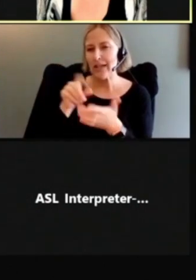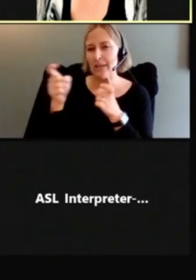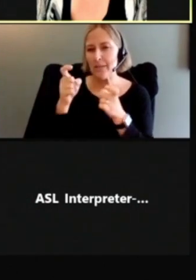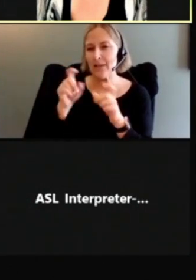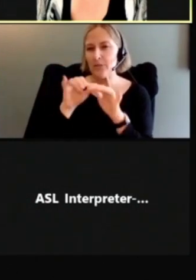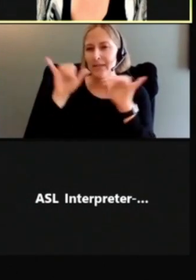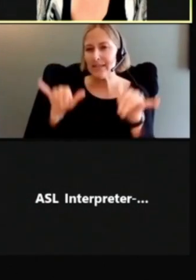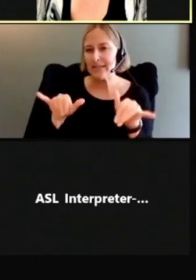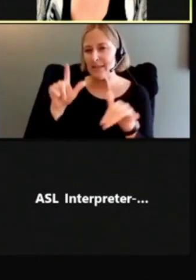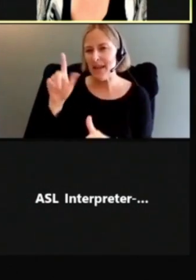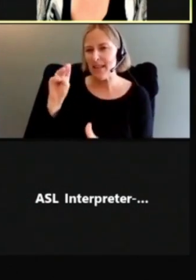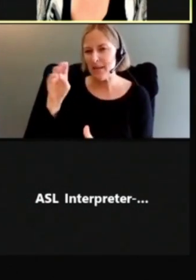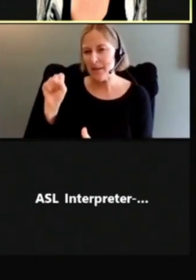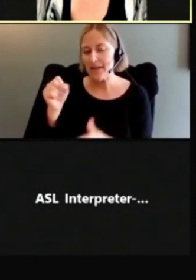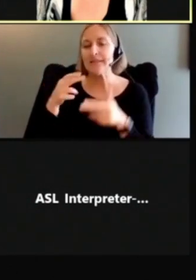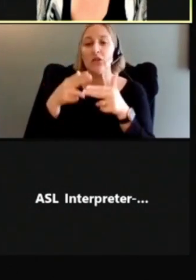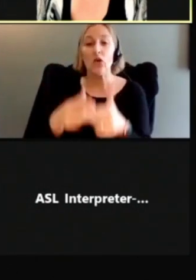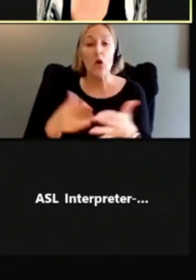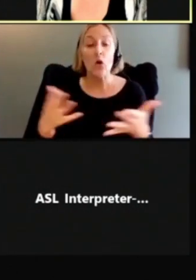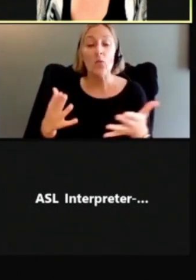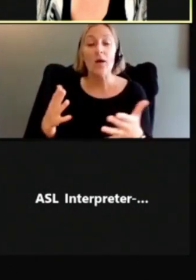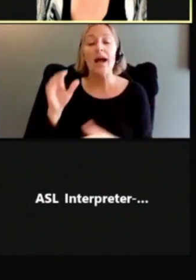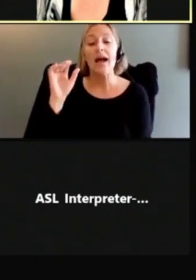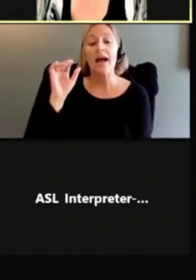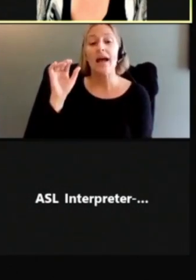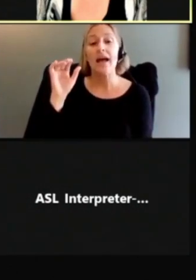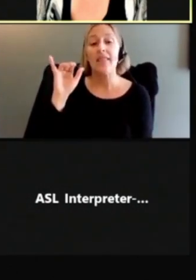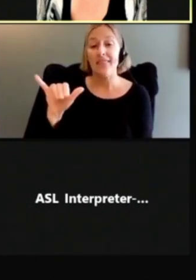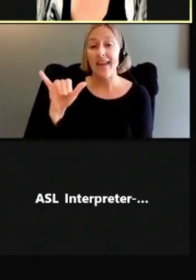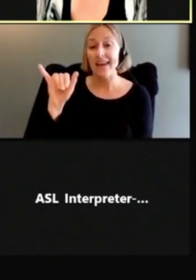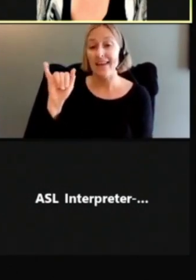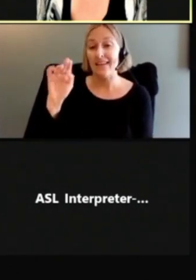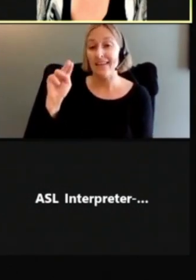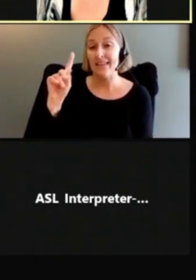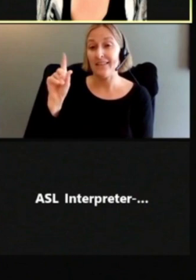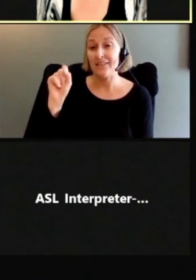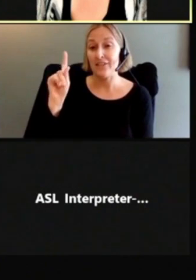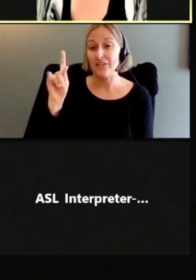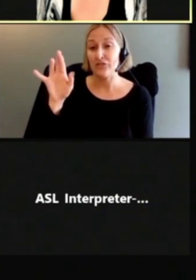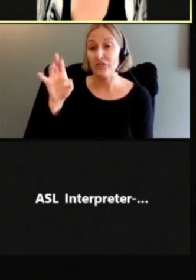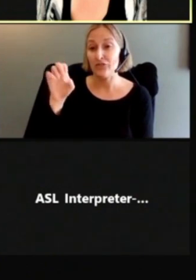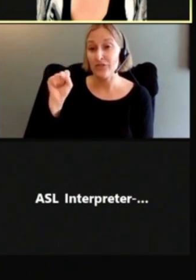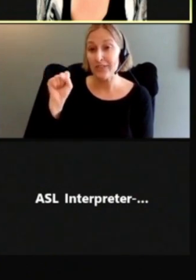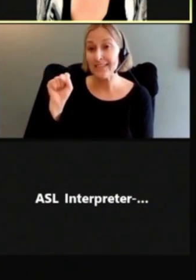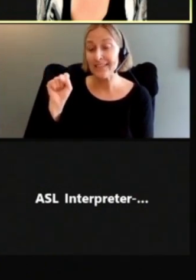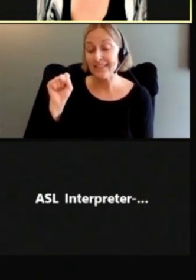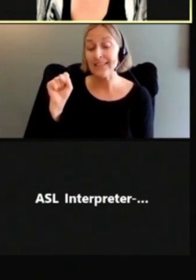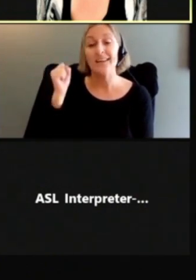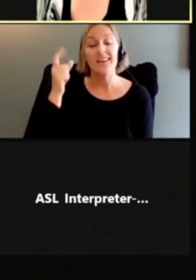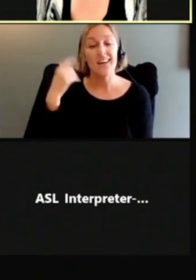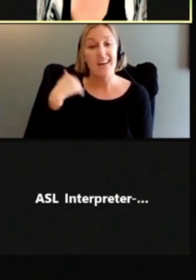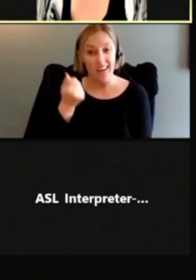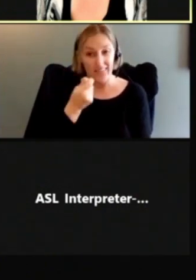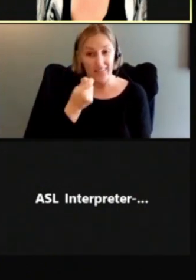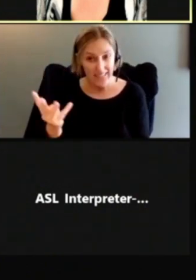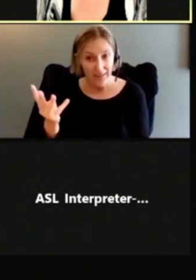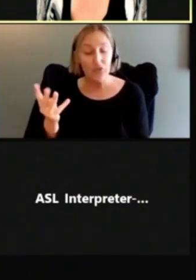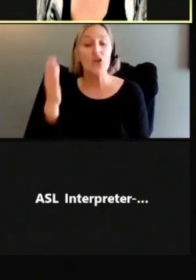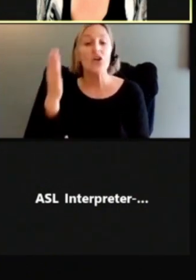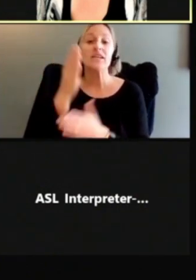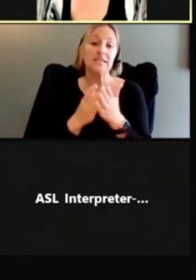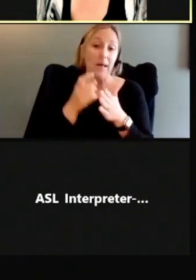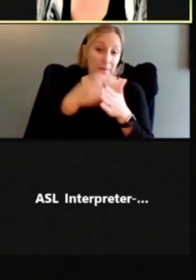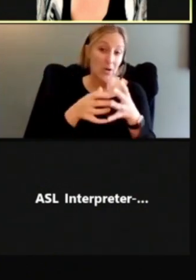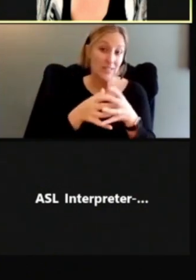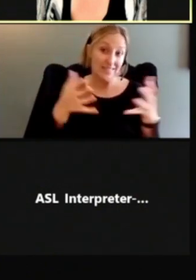called Thought Industries, but there are a ton out there. And there are some that cost a lot of